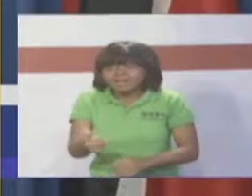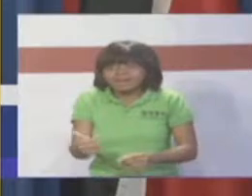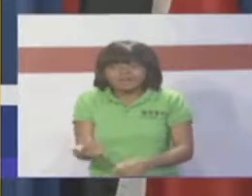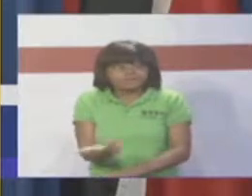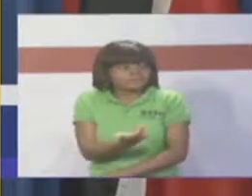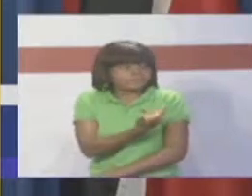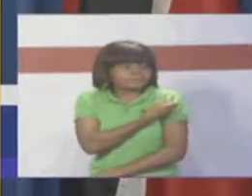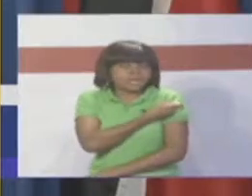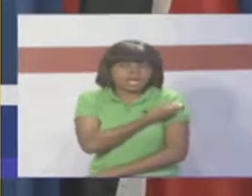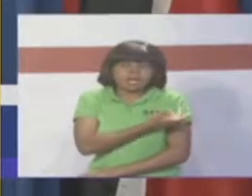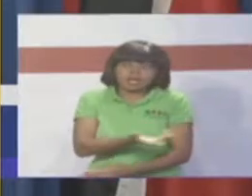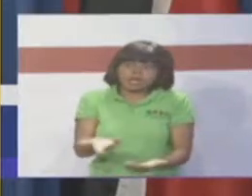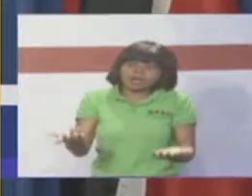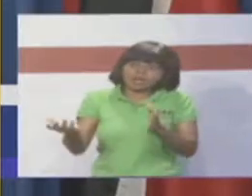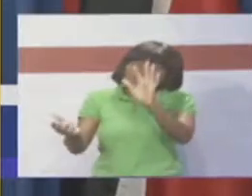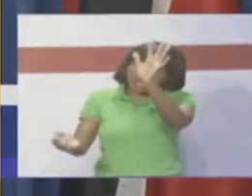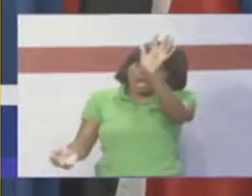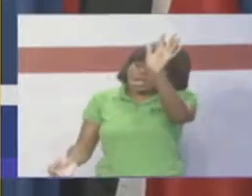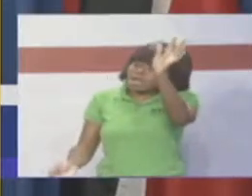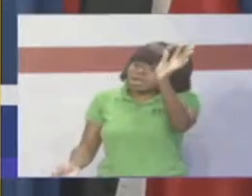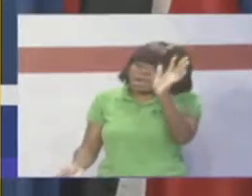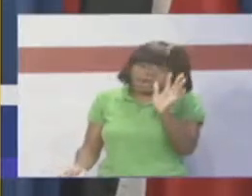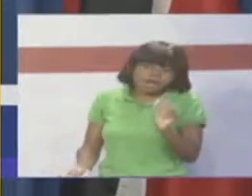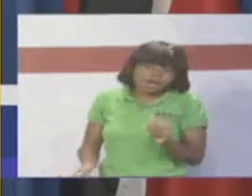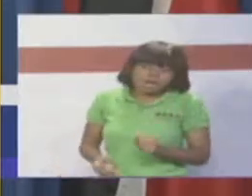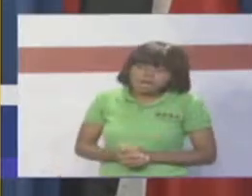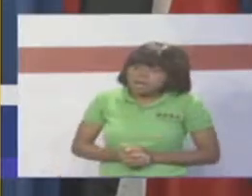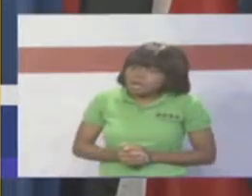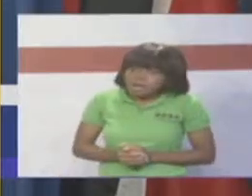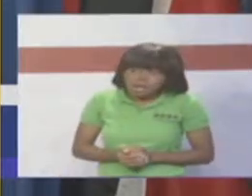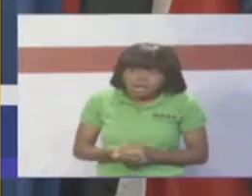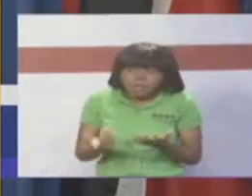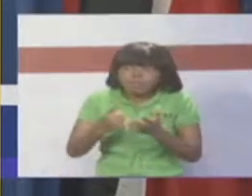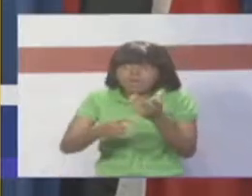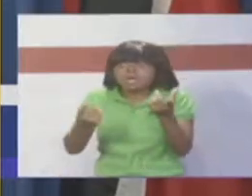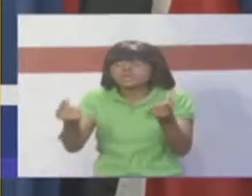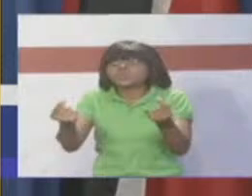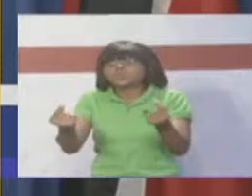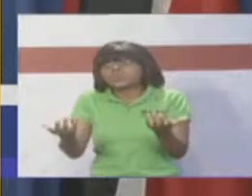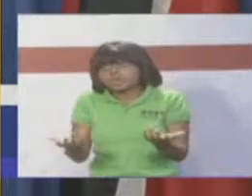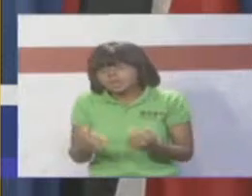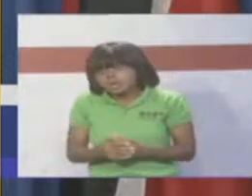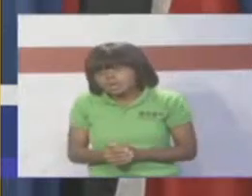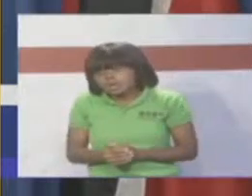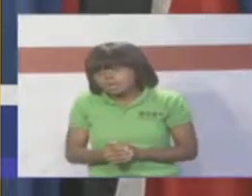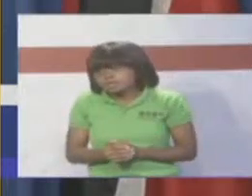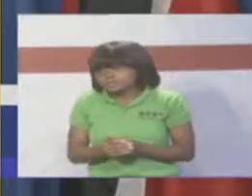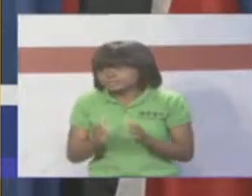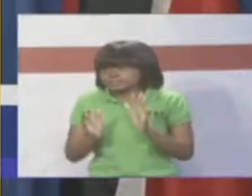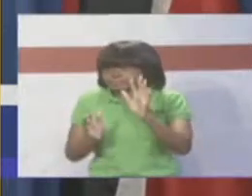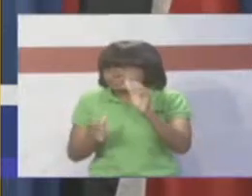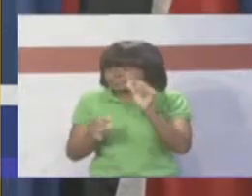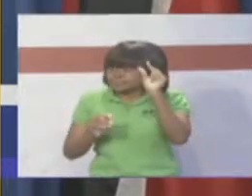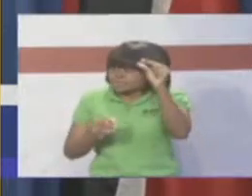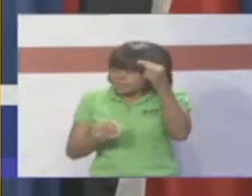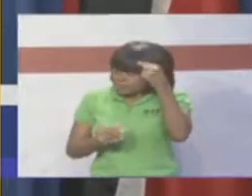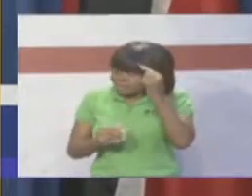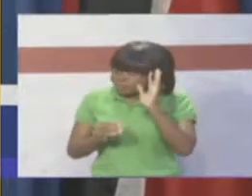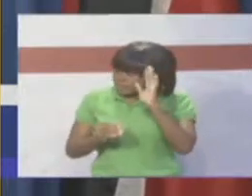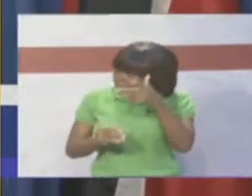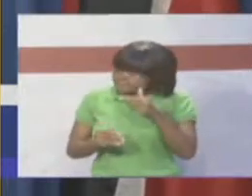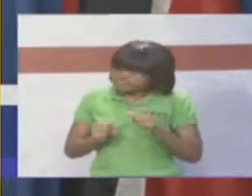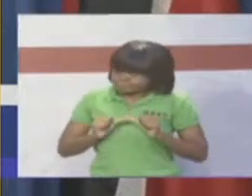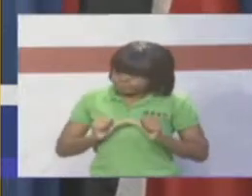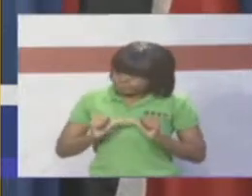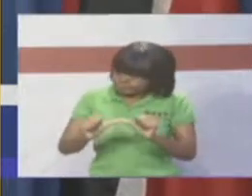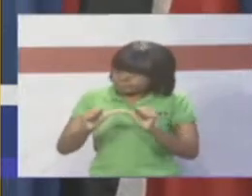response. And therefore, the government's position is that we will continue to soldier on in